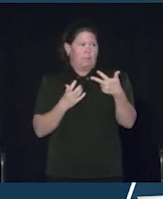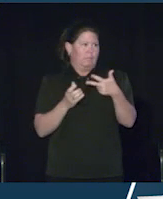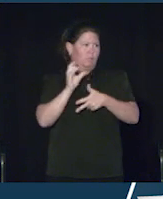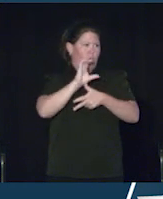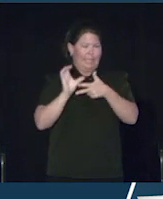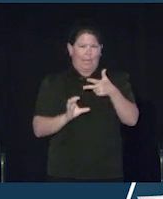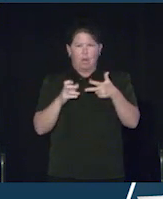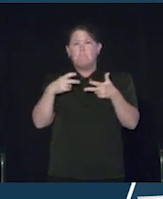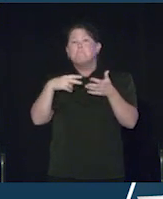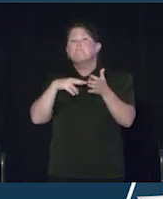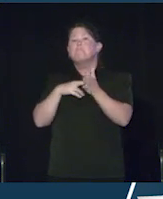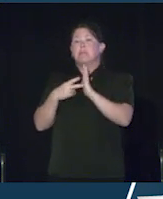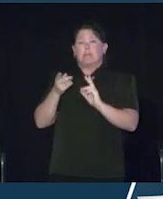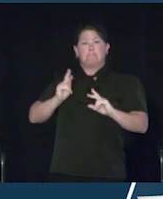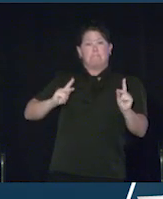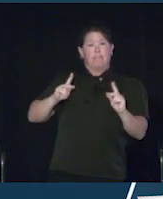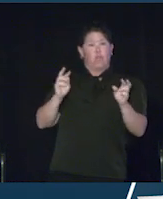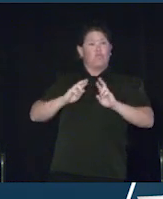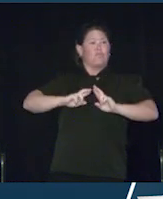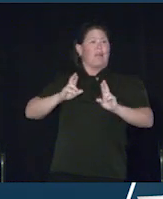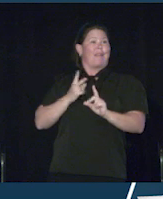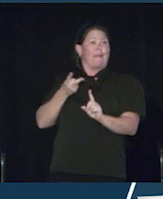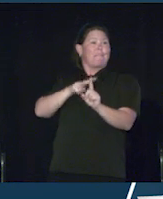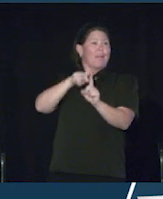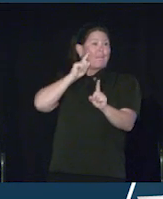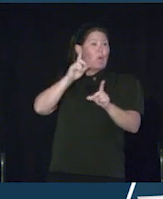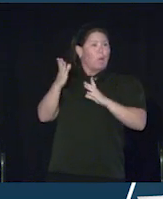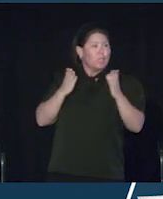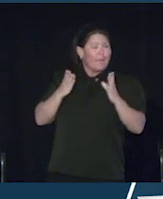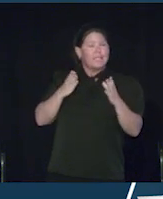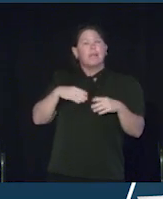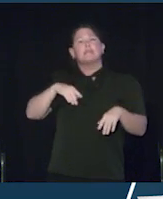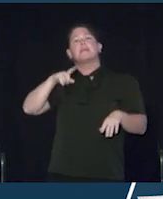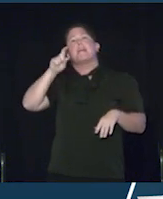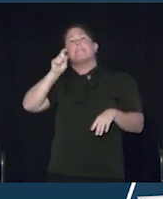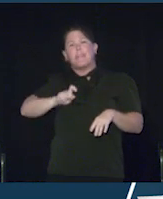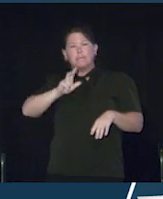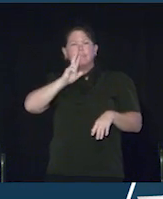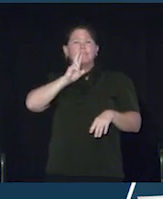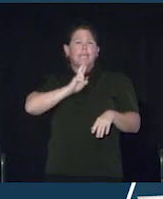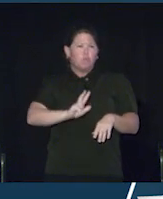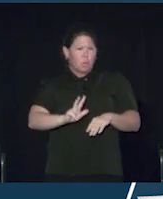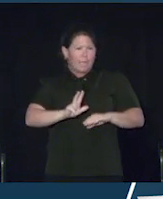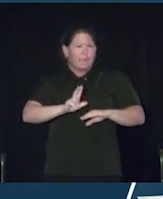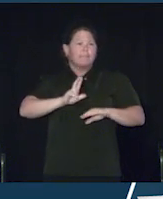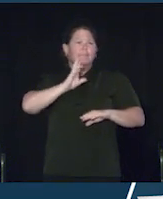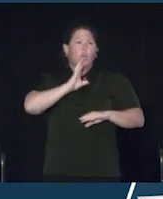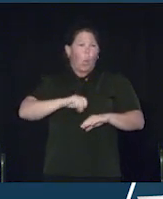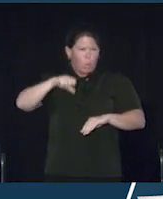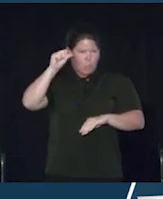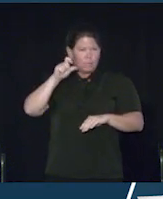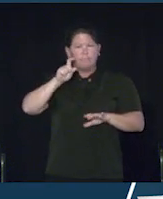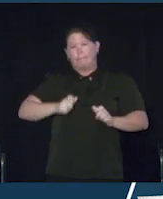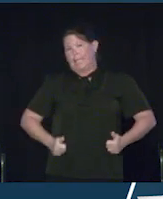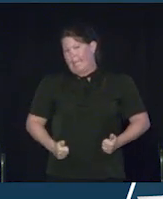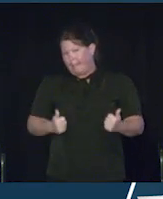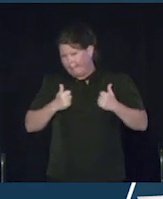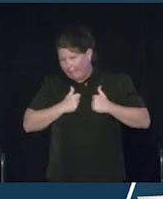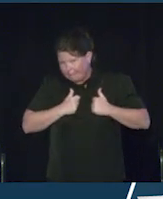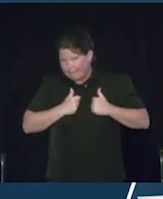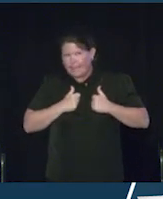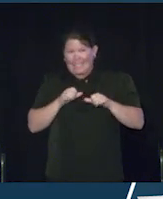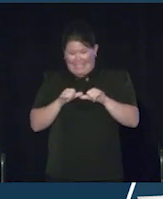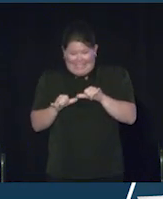need to meet when they're applying for services. They need to be 3 years of age or older. They must be domiciled in Florida, meaning their